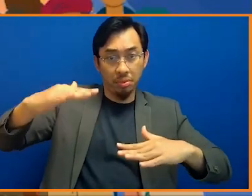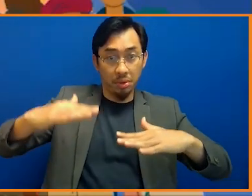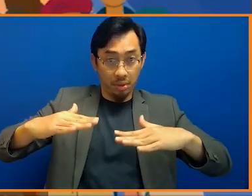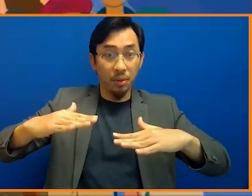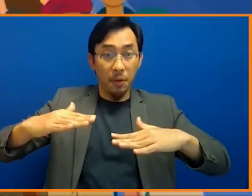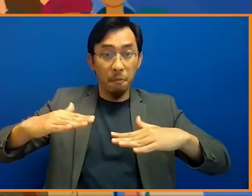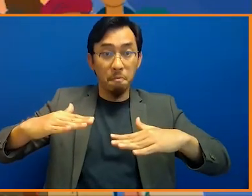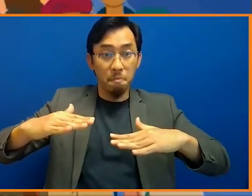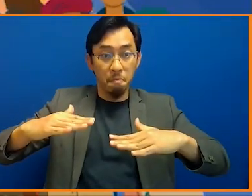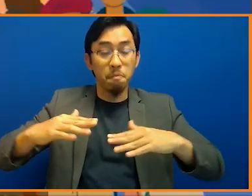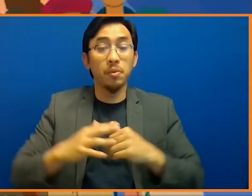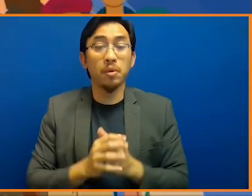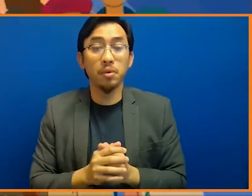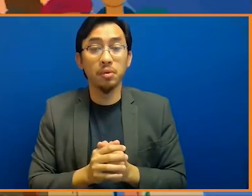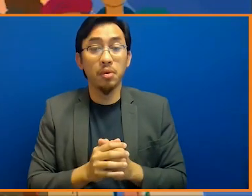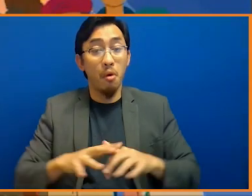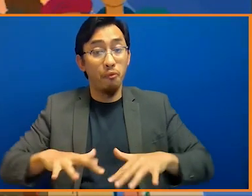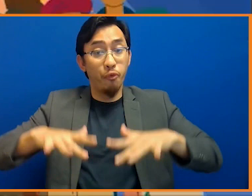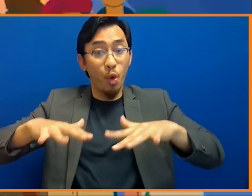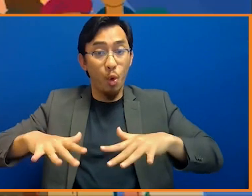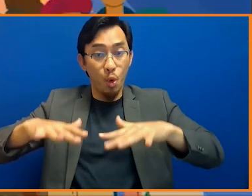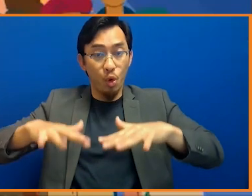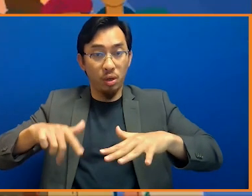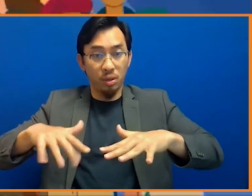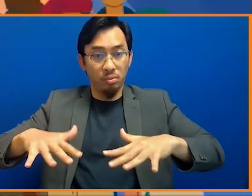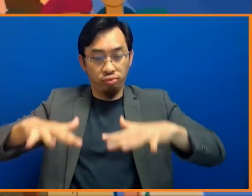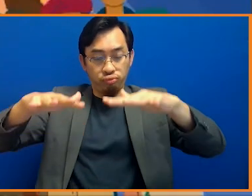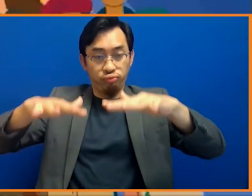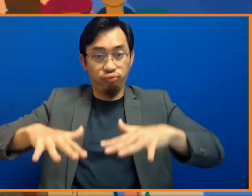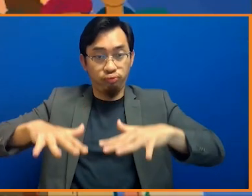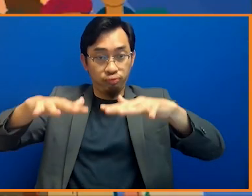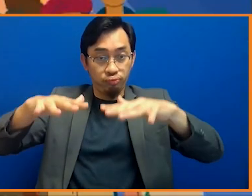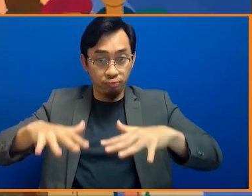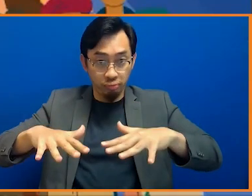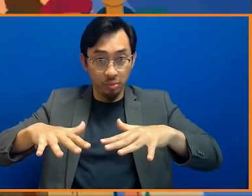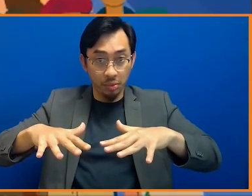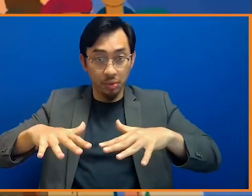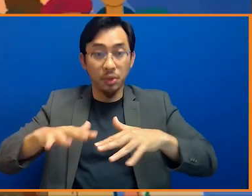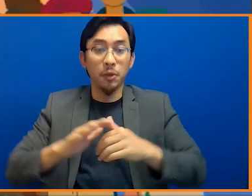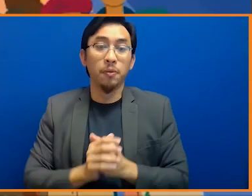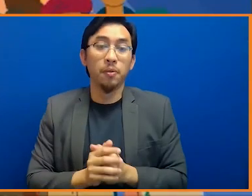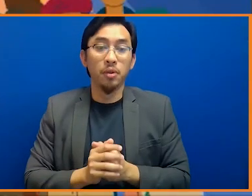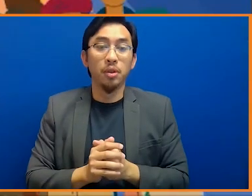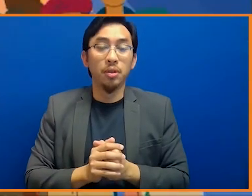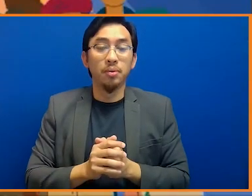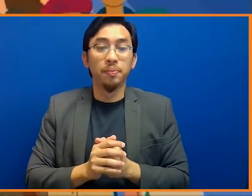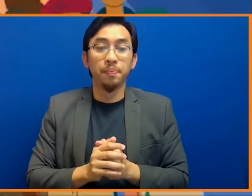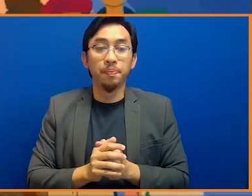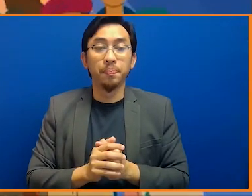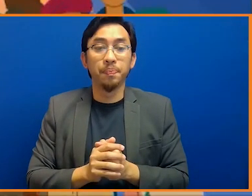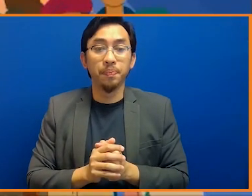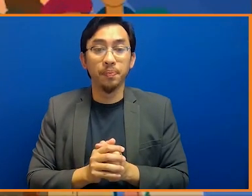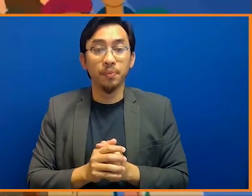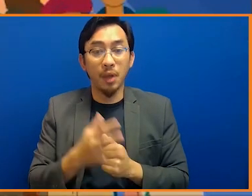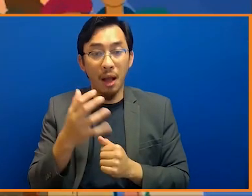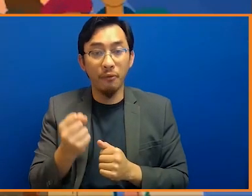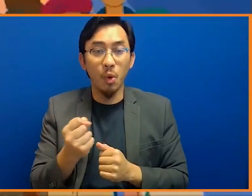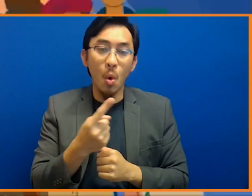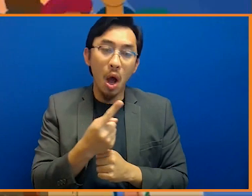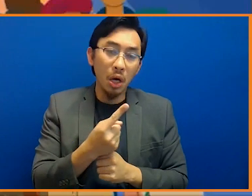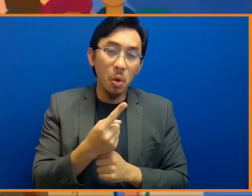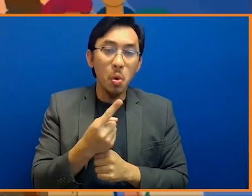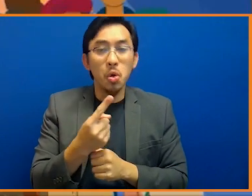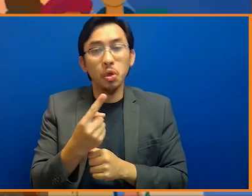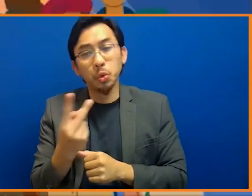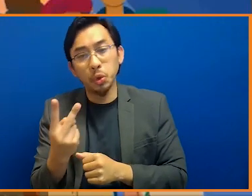or spring tide during the flood tide or ebb tide. So in a day, in your area, you could have one or